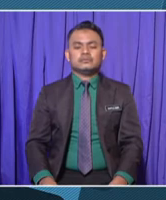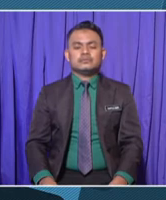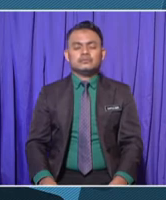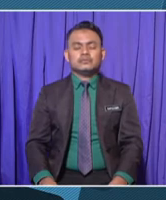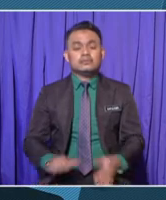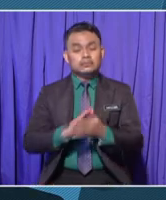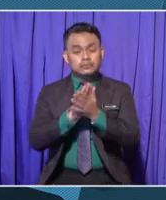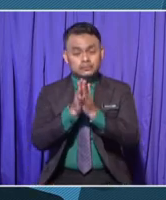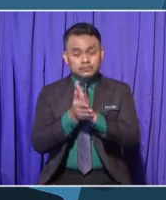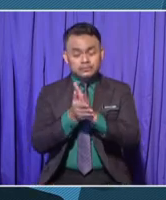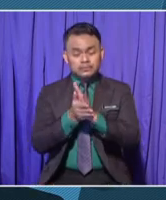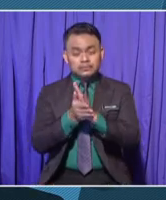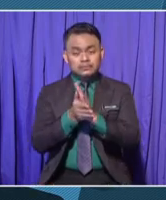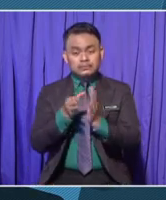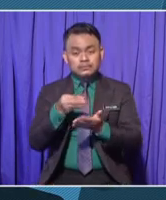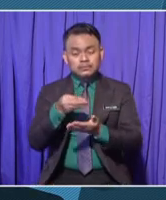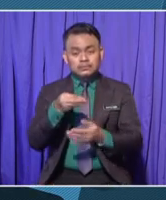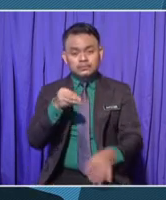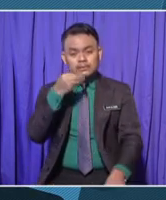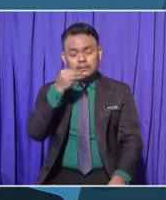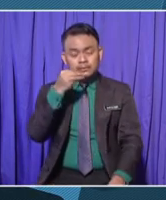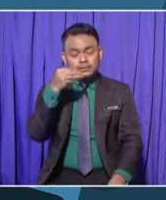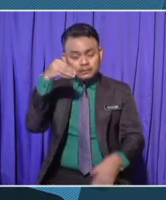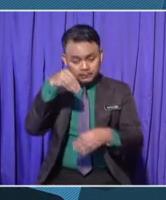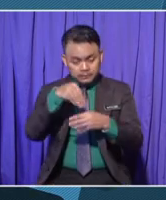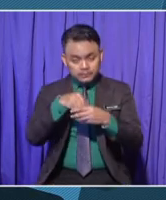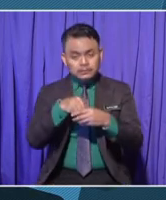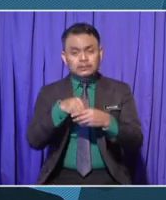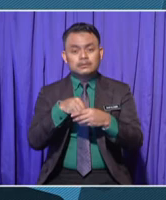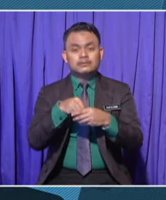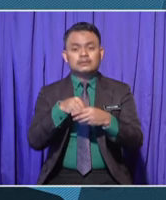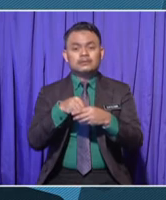in the refrigerator is definitely safe to eat